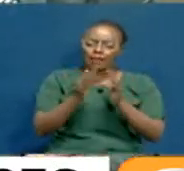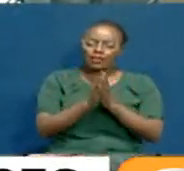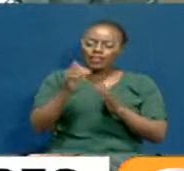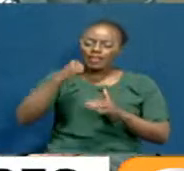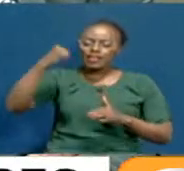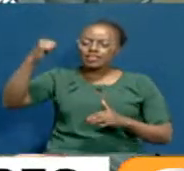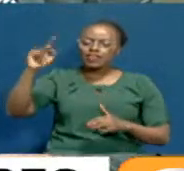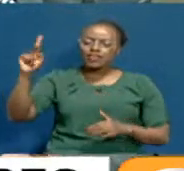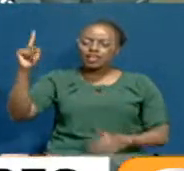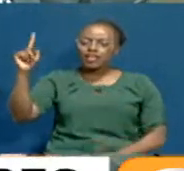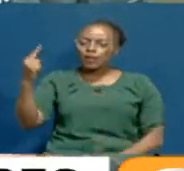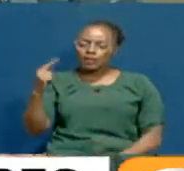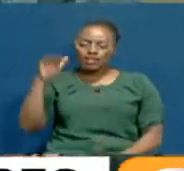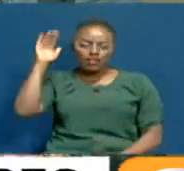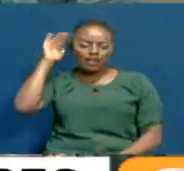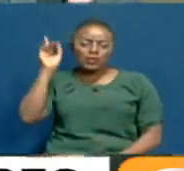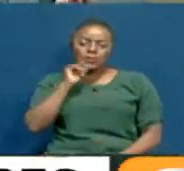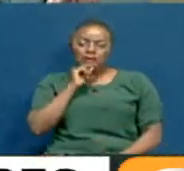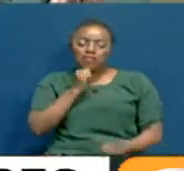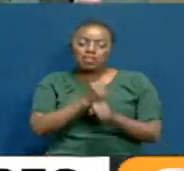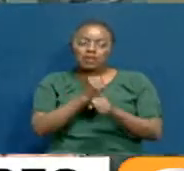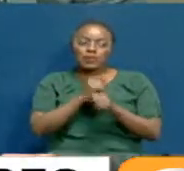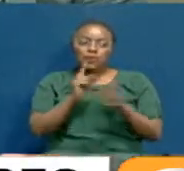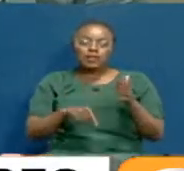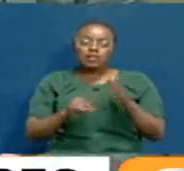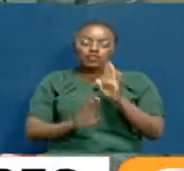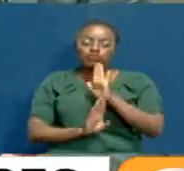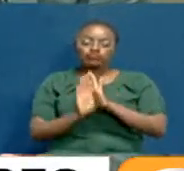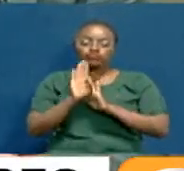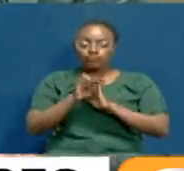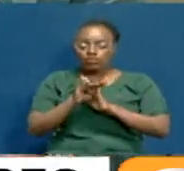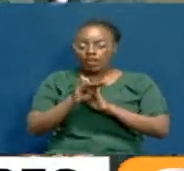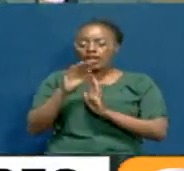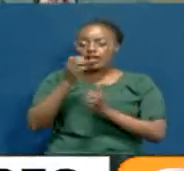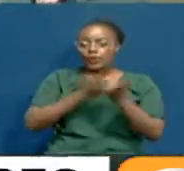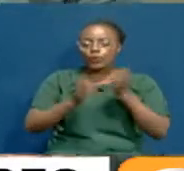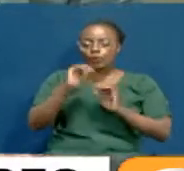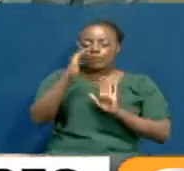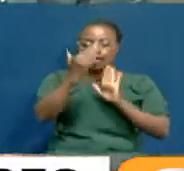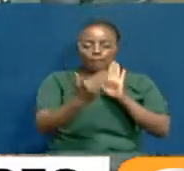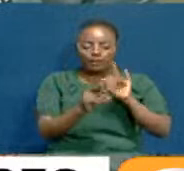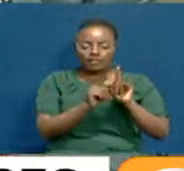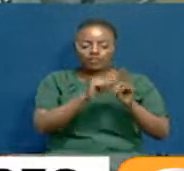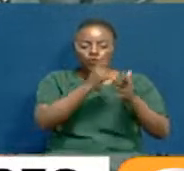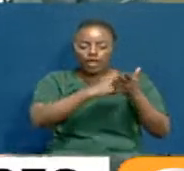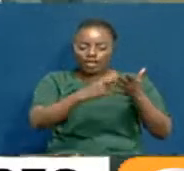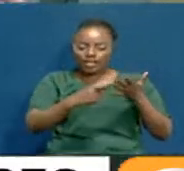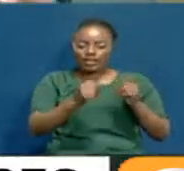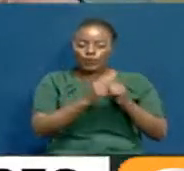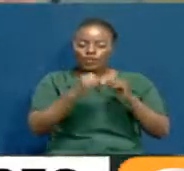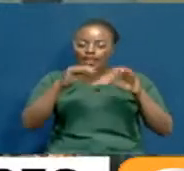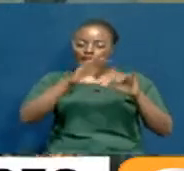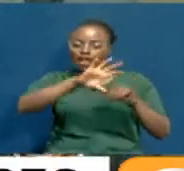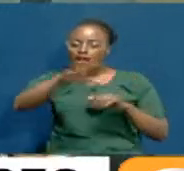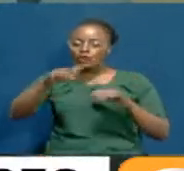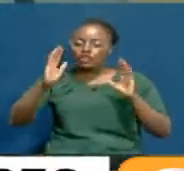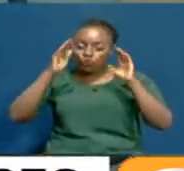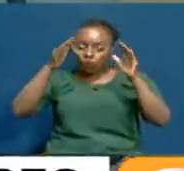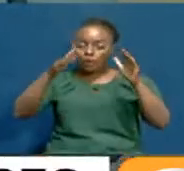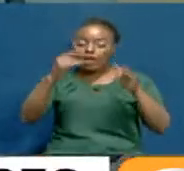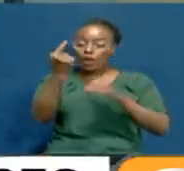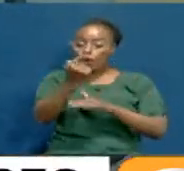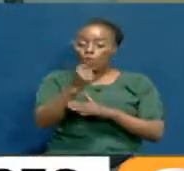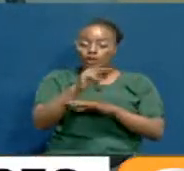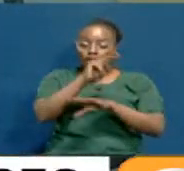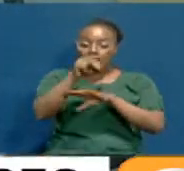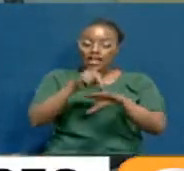other side, on Kenya Kwanza, we've had that it's going to be about the bottom-up economic approach. And we are signing charters with the counties to commit that it's not